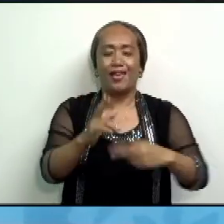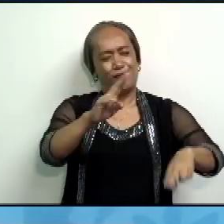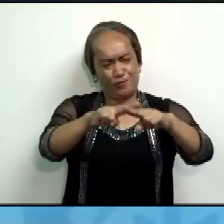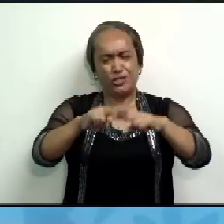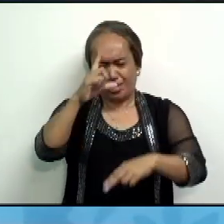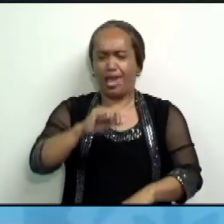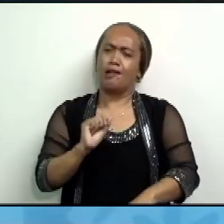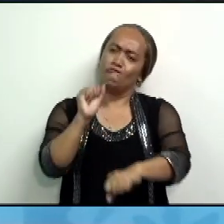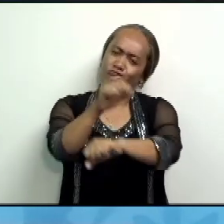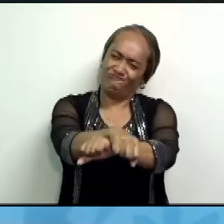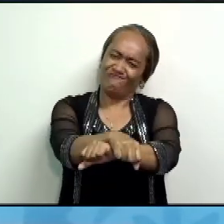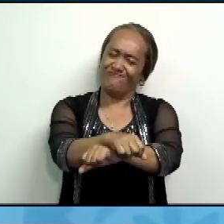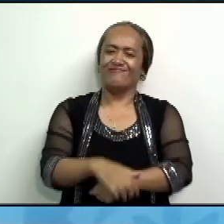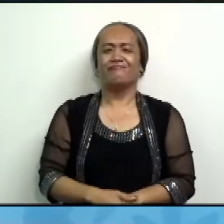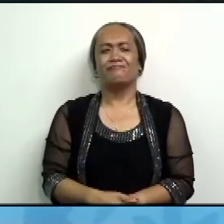through this.